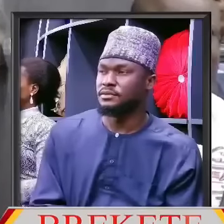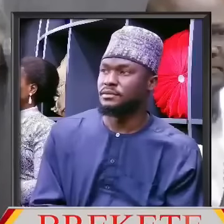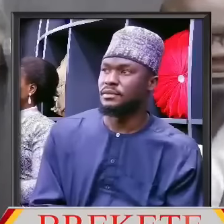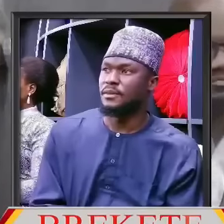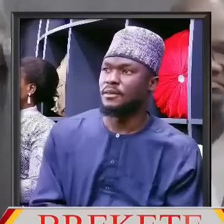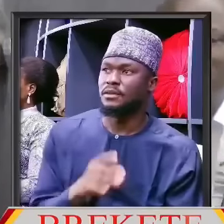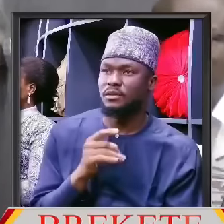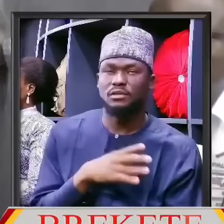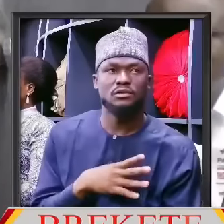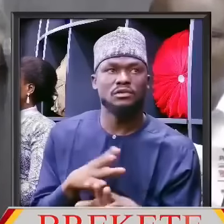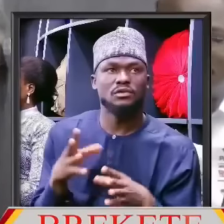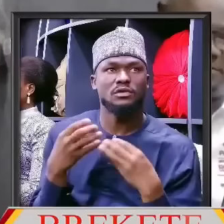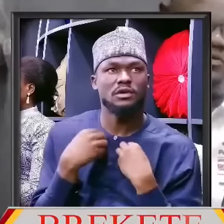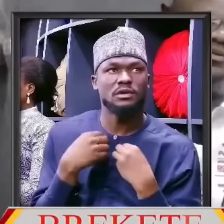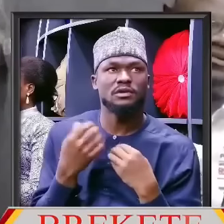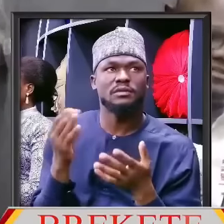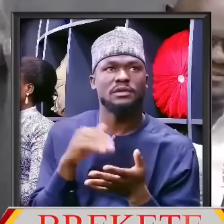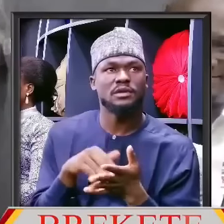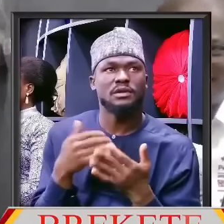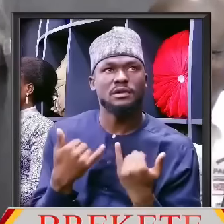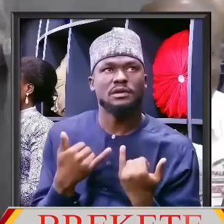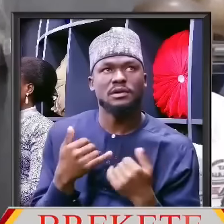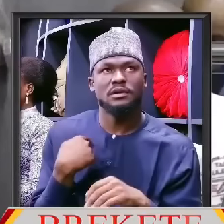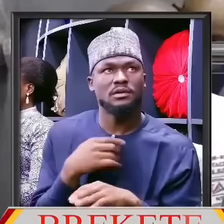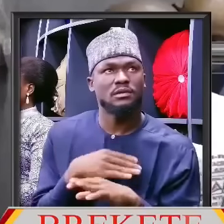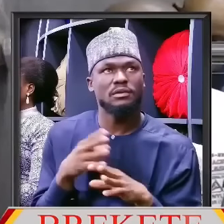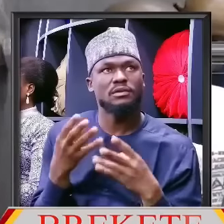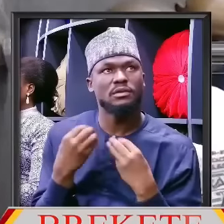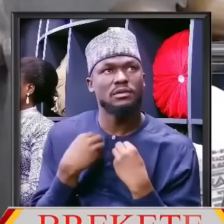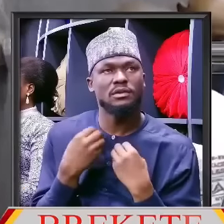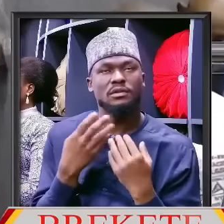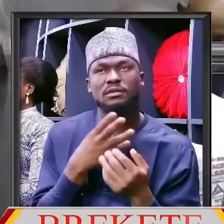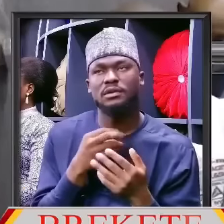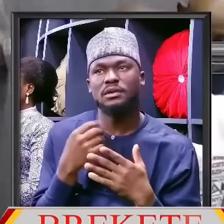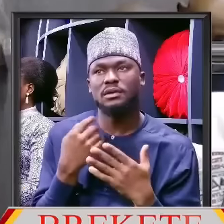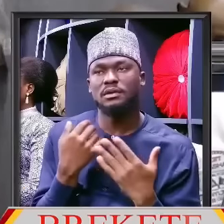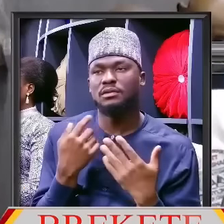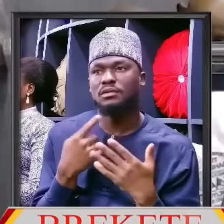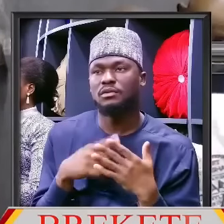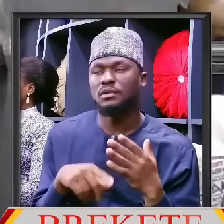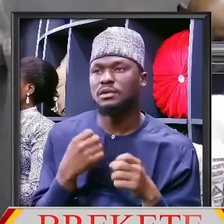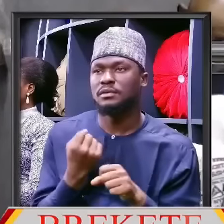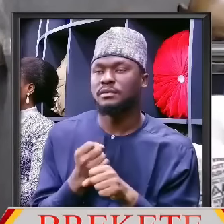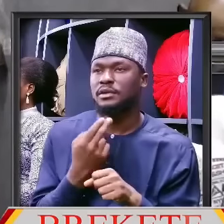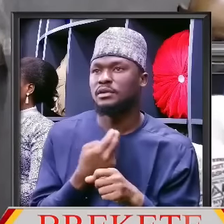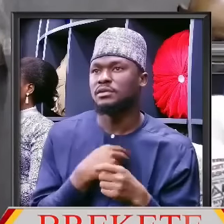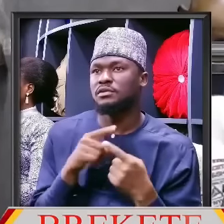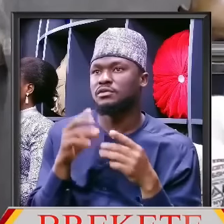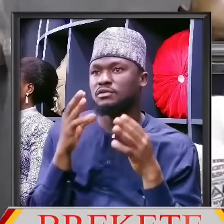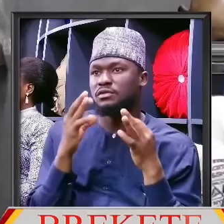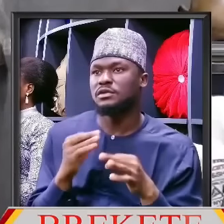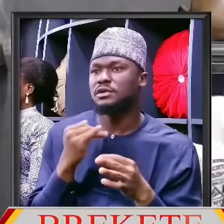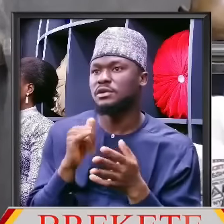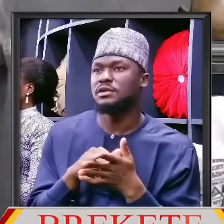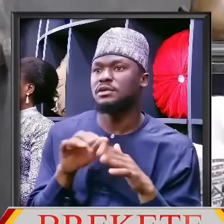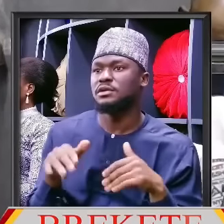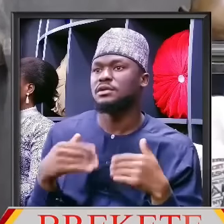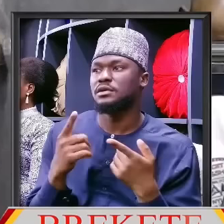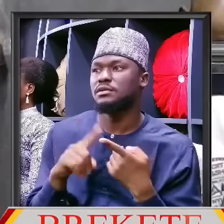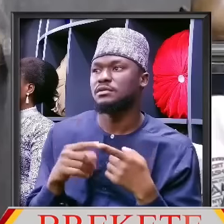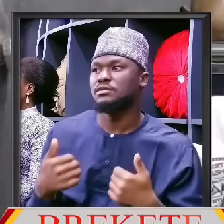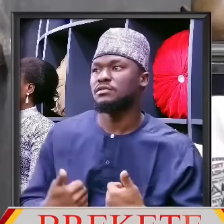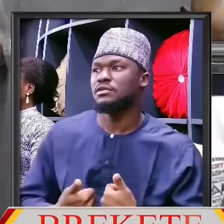another admit again for now. We know they admit. Okay. So, what do we can decide to do now? We say, how we will take